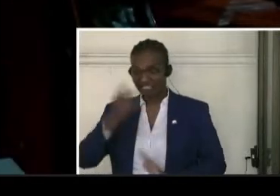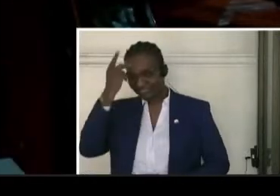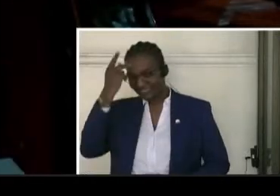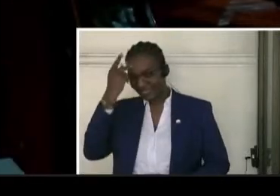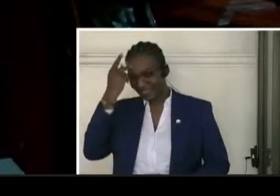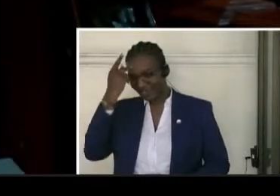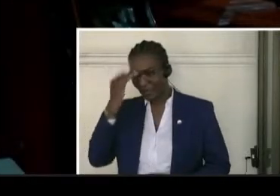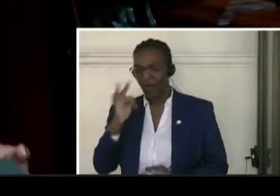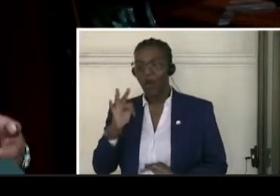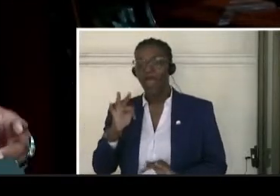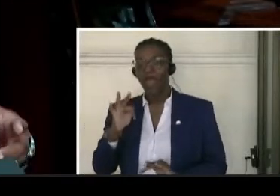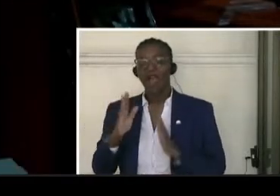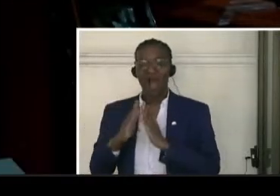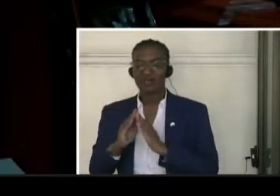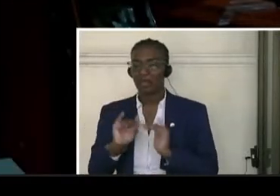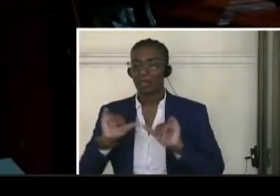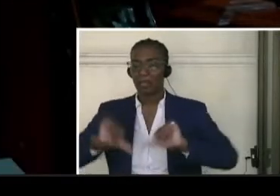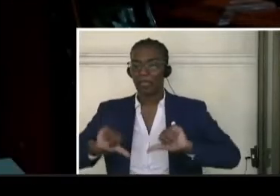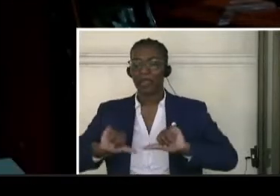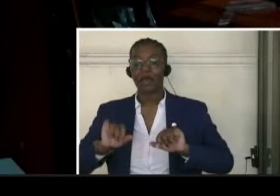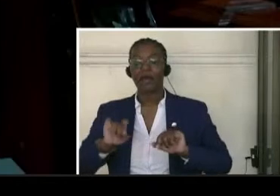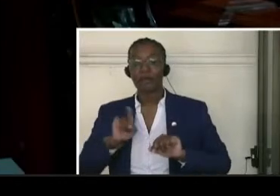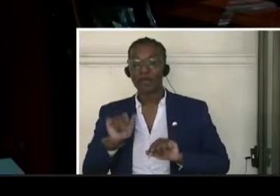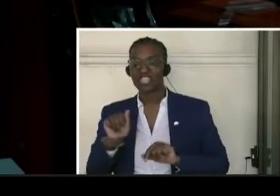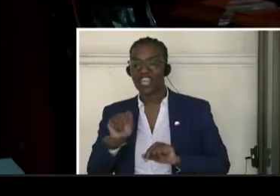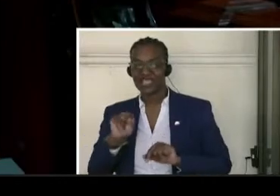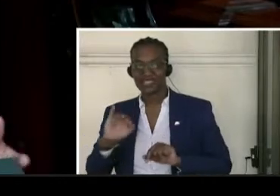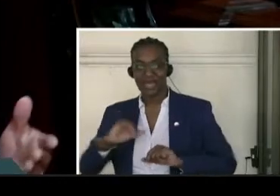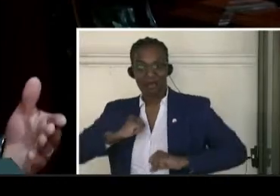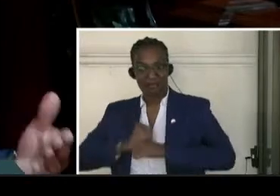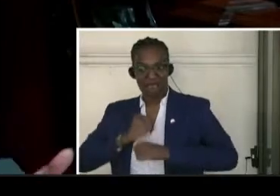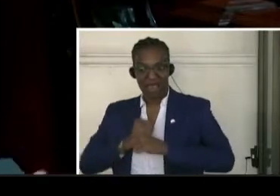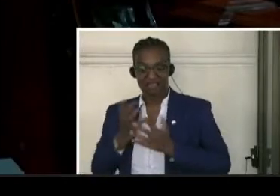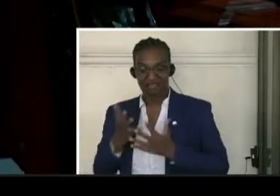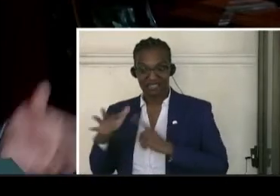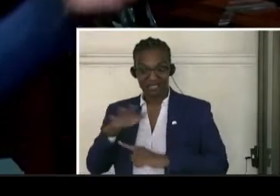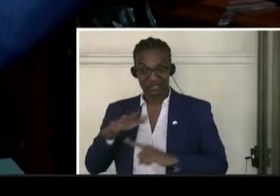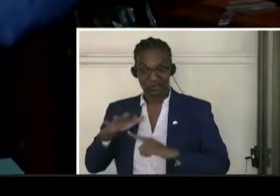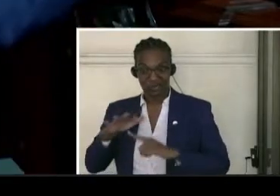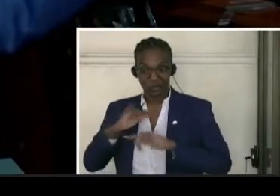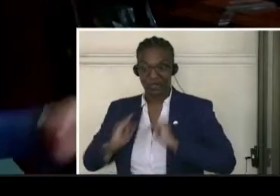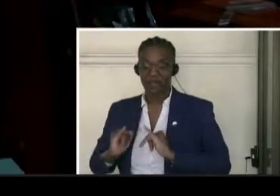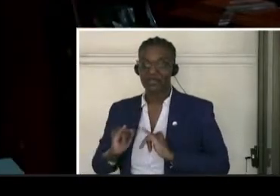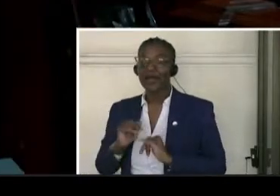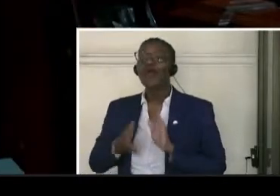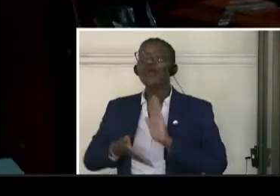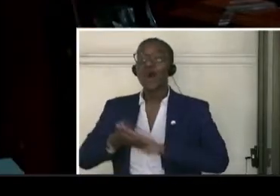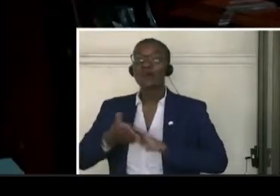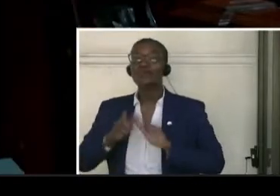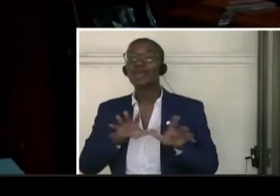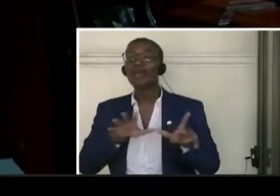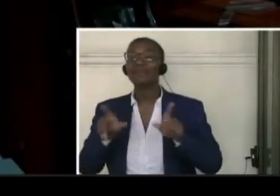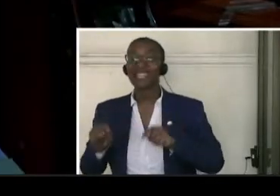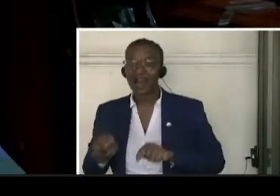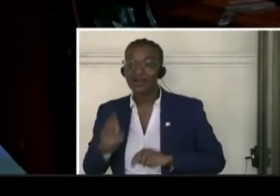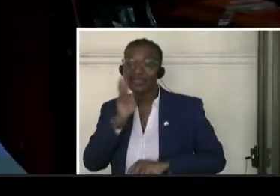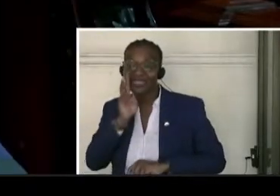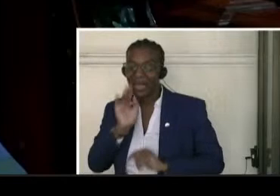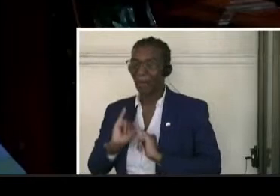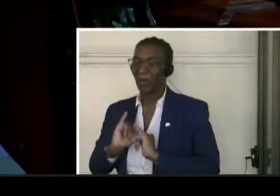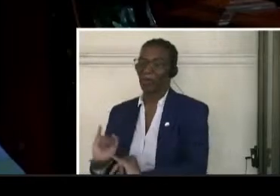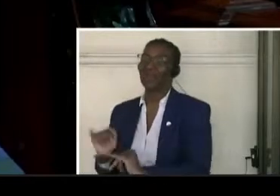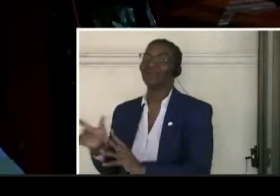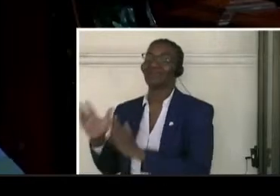where there are informal settlements and it's because of the ANC that has made the situation worse. Go to Cape Town and see the informal